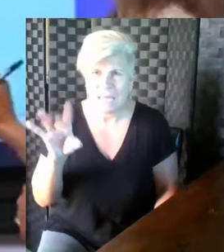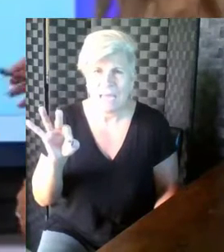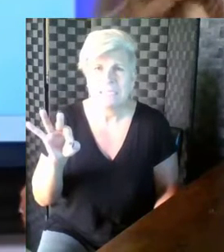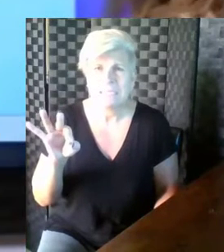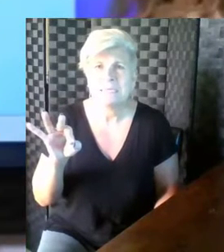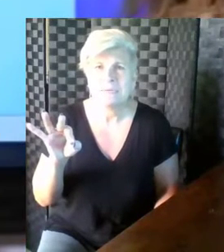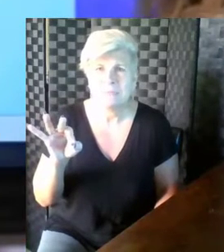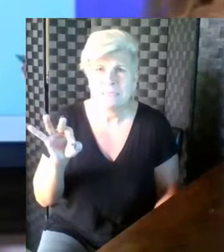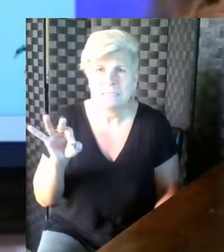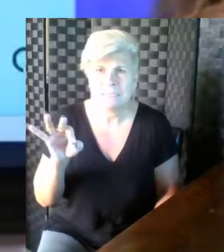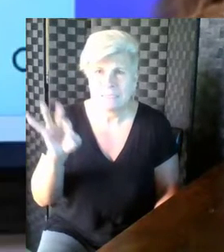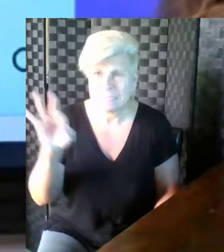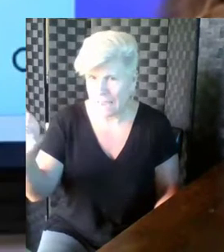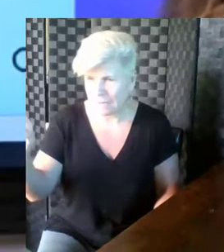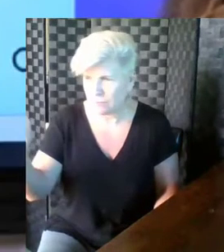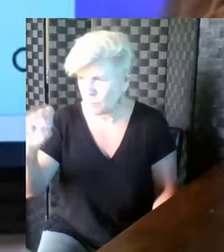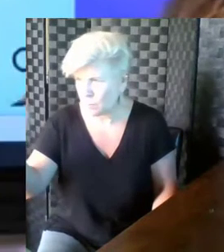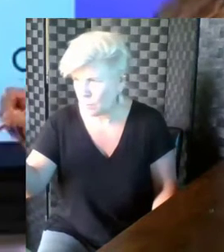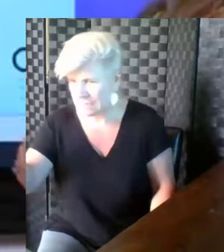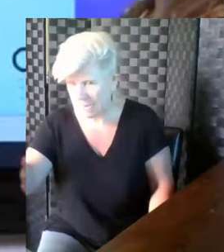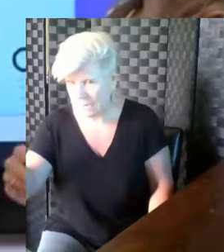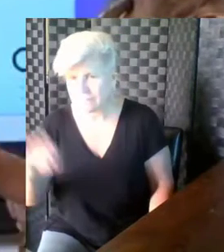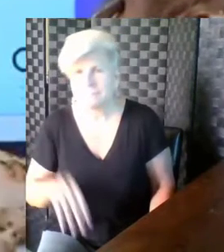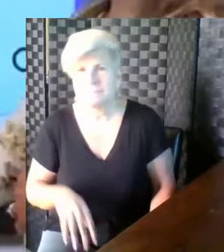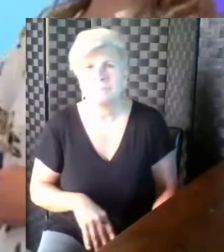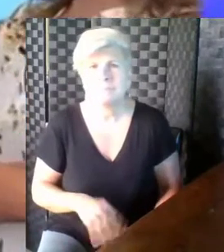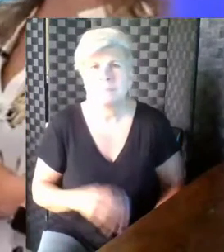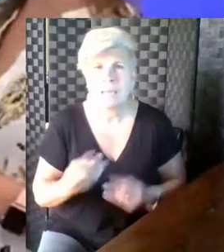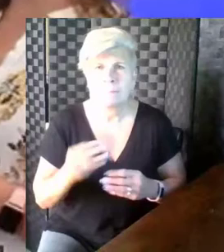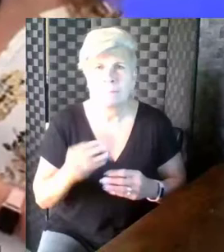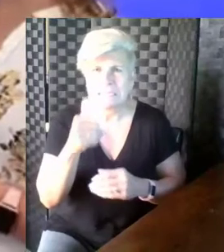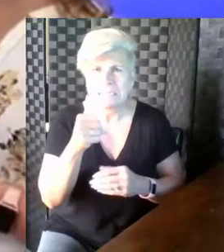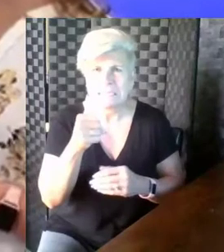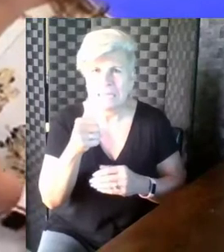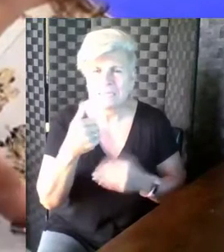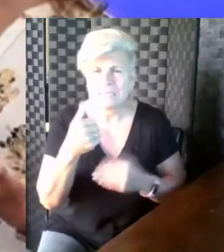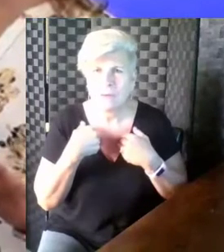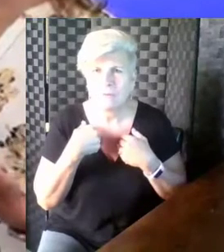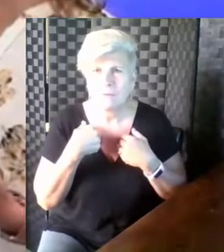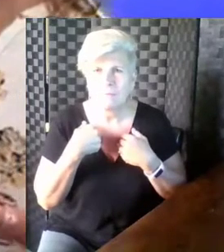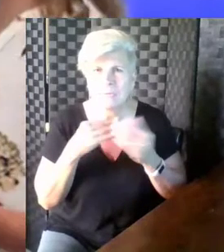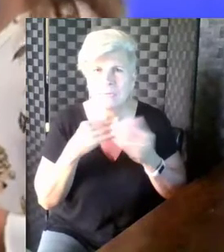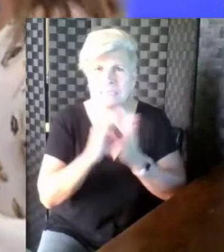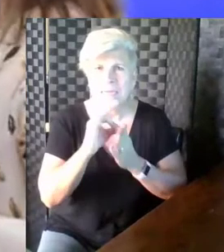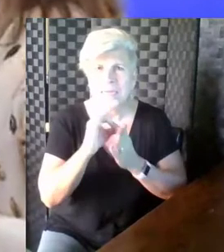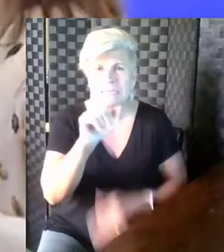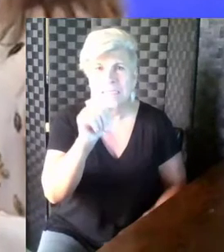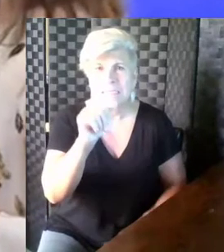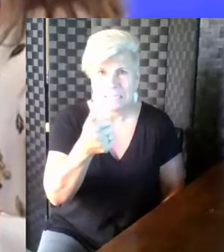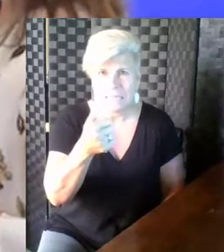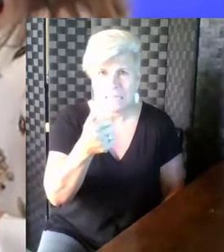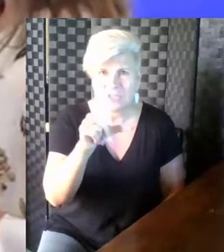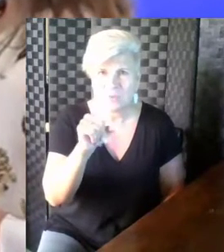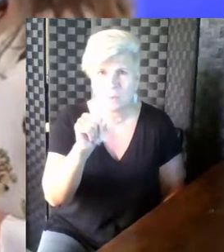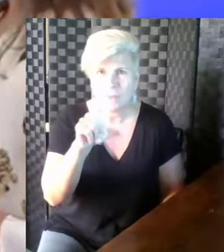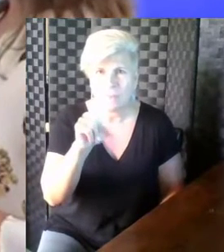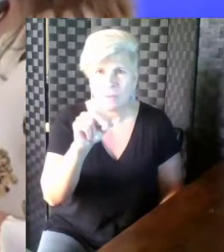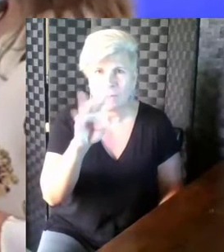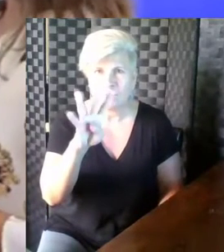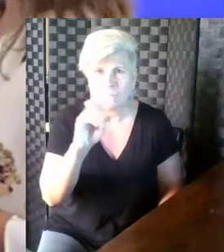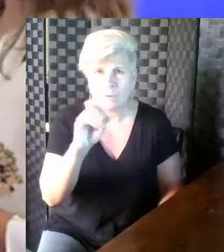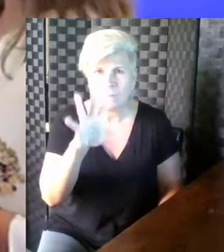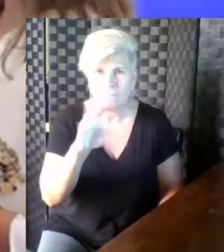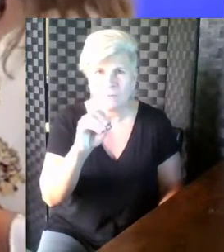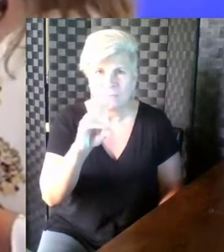8, 9. I'm going to bring that right over here. How many tens do I have? Let's count this by tens. 10,